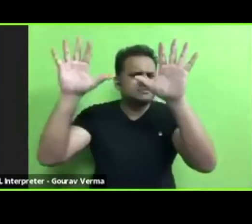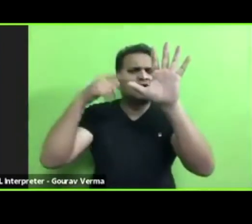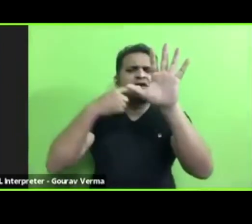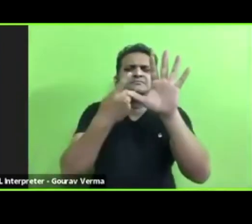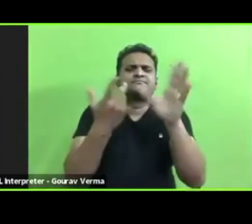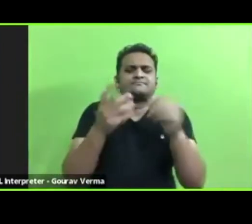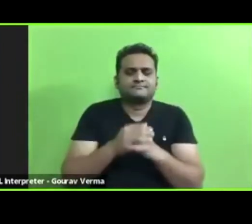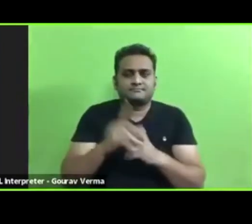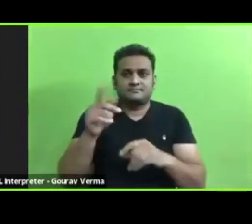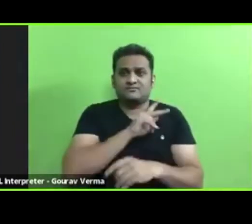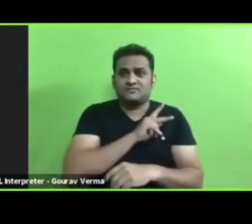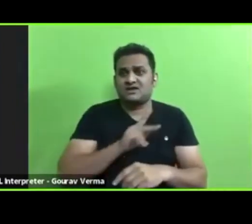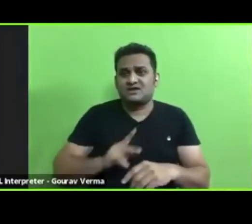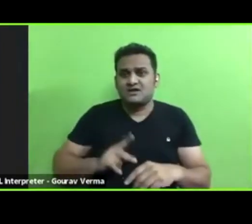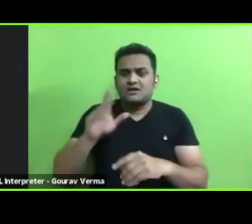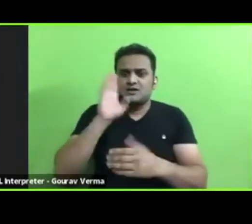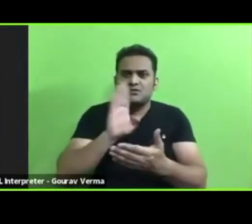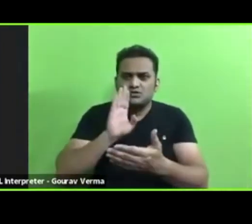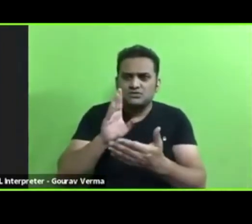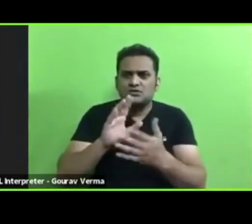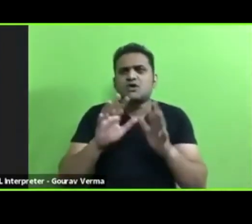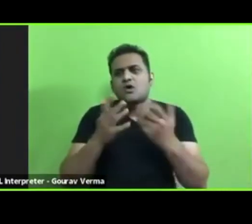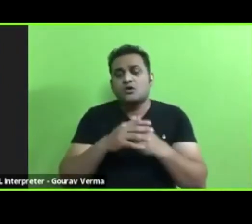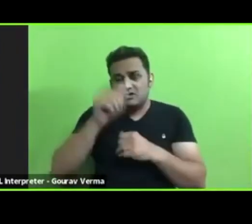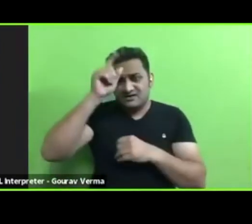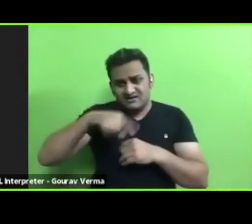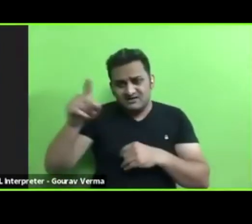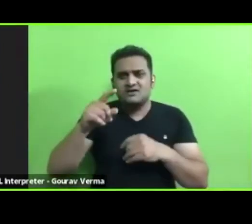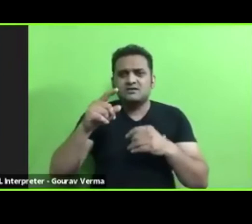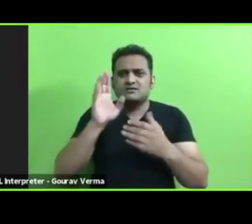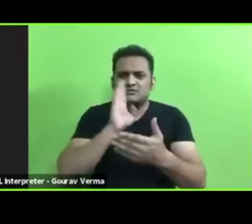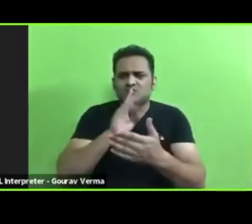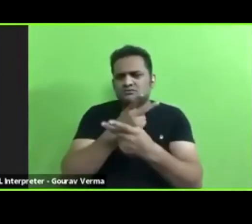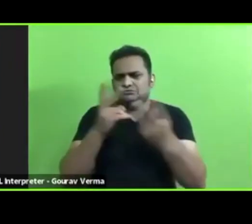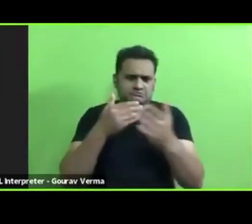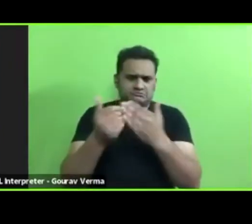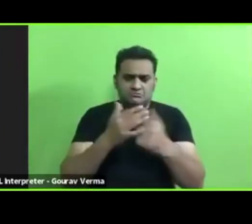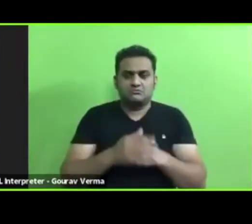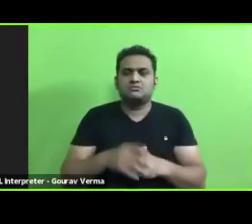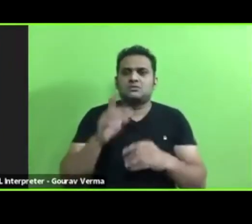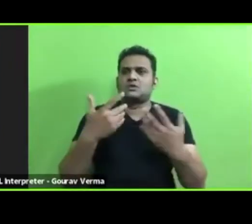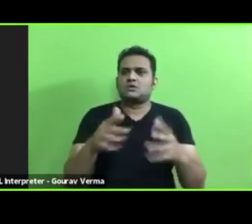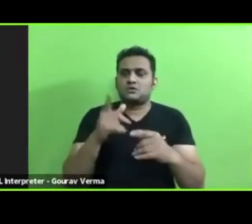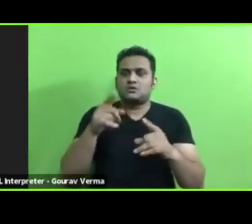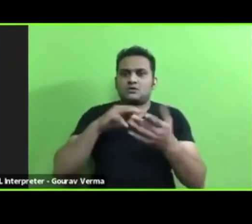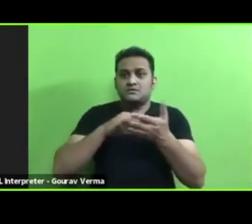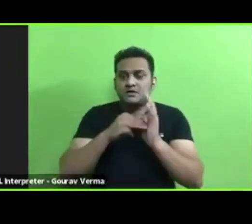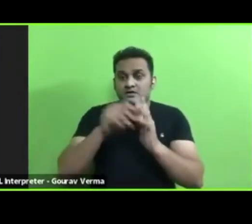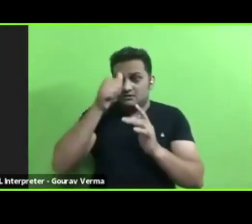world of Carnatic music, or the world of Hindustani music for that matter, has been heralded as symbols of Indian